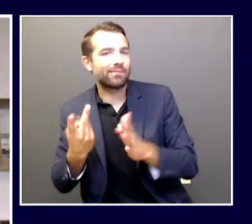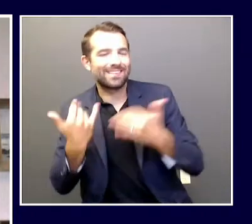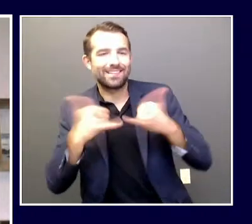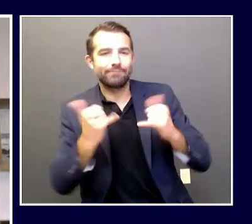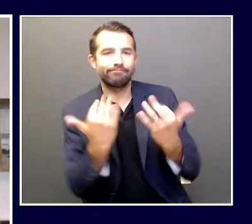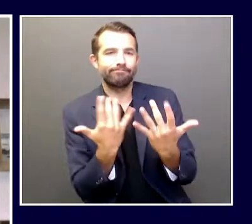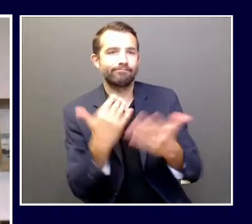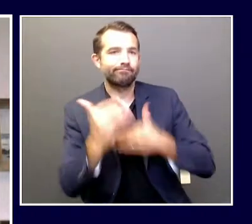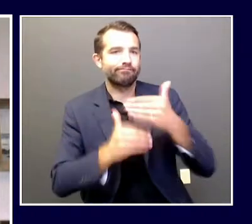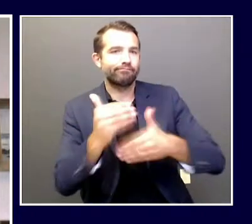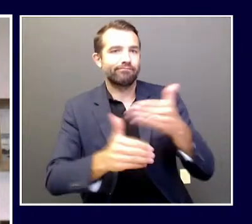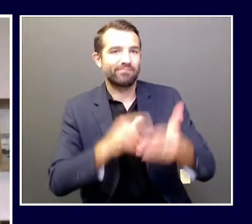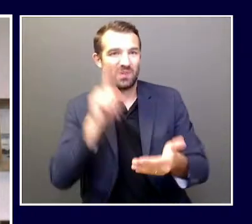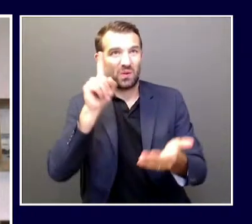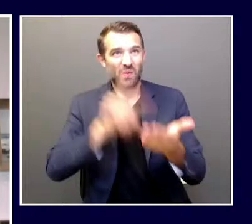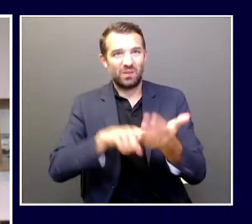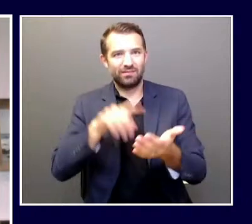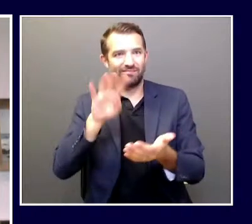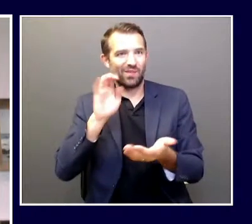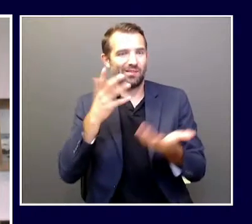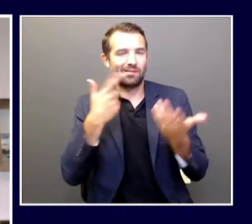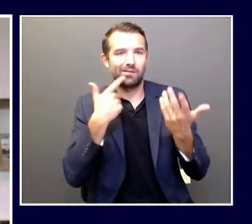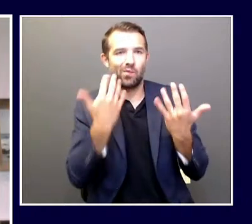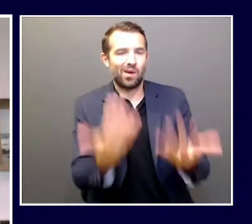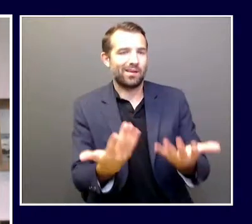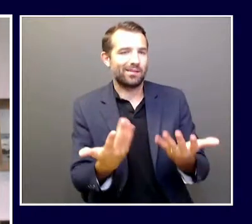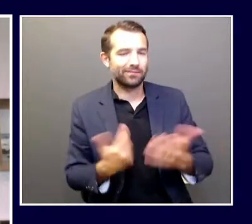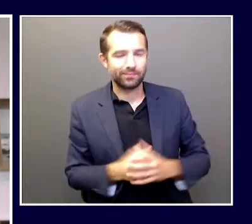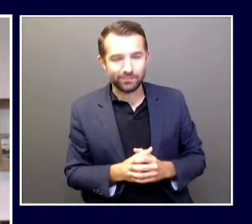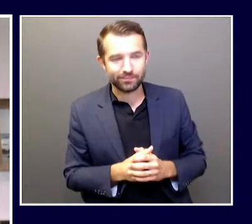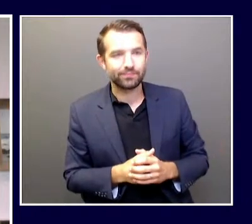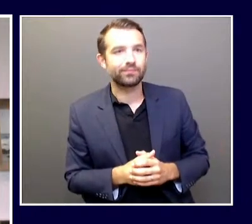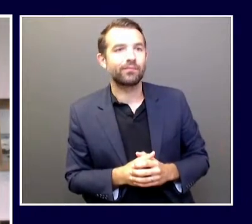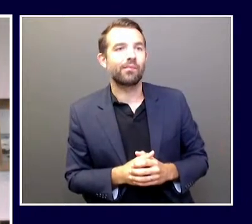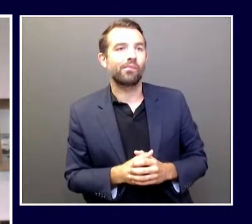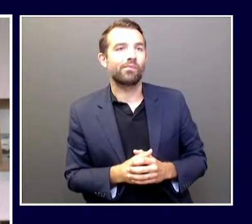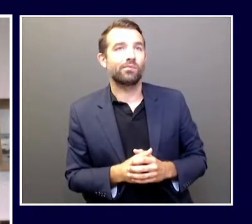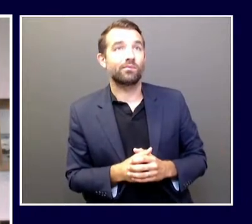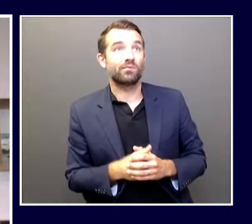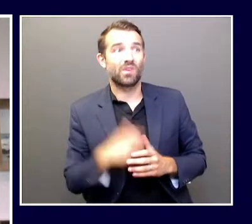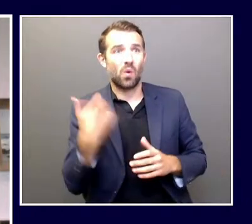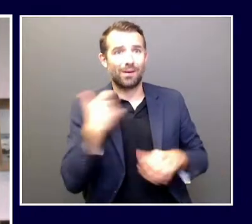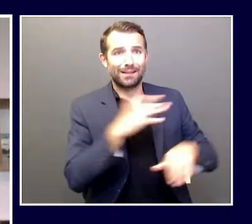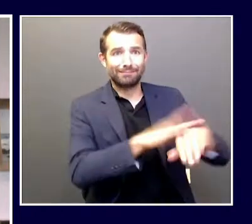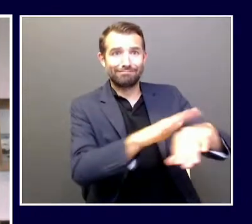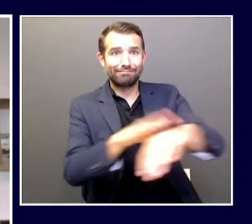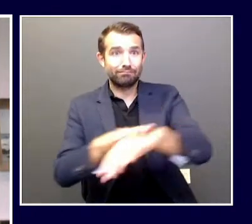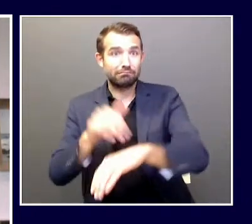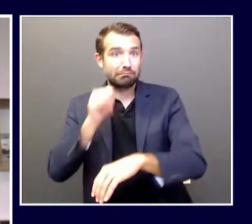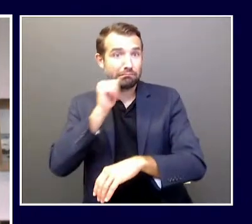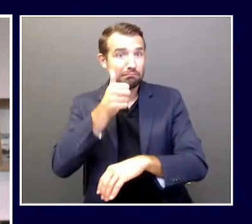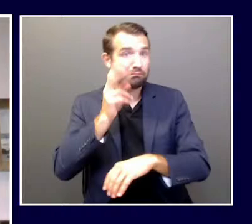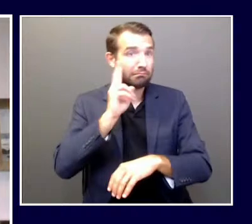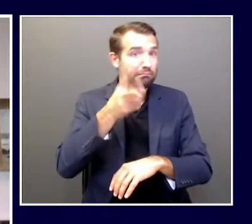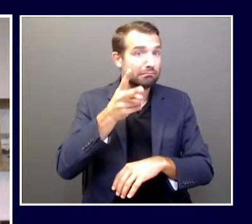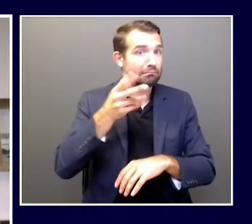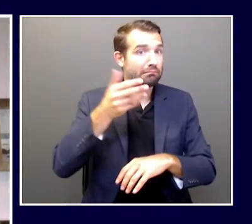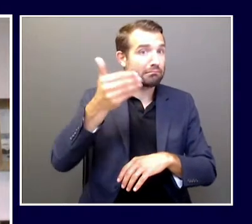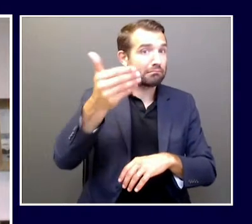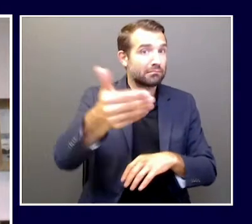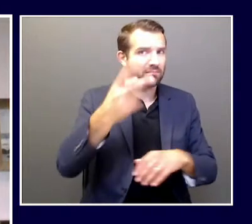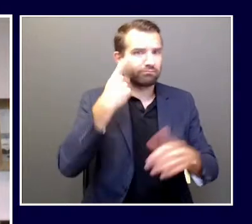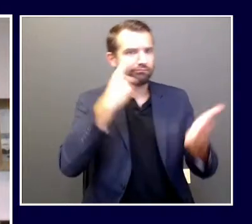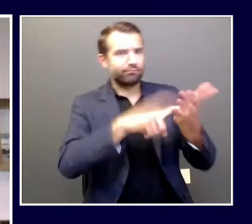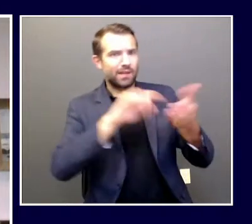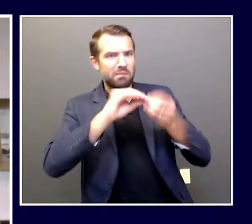more cases per day over the coming days as compared to the prior few days. The next thing I